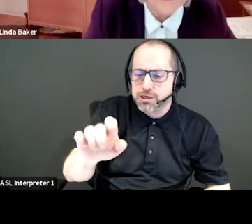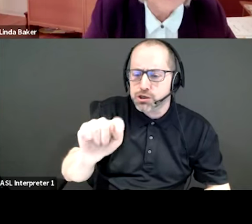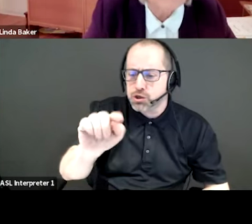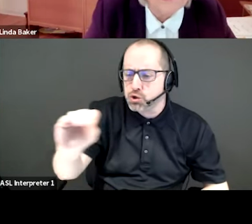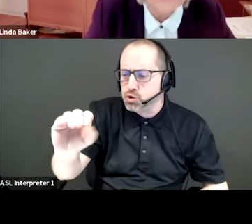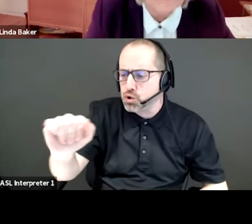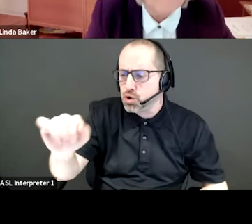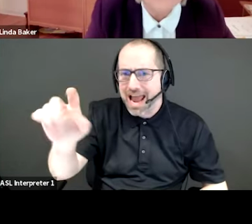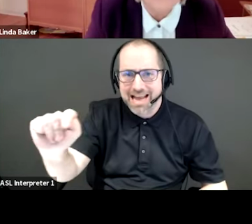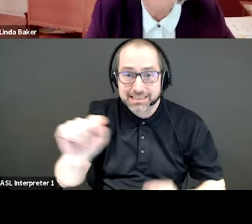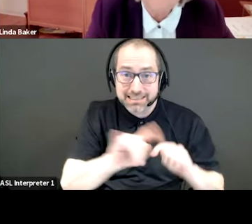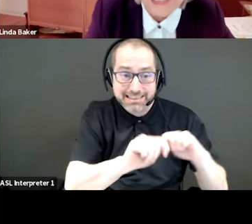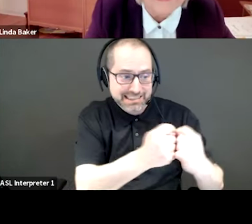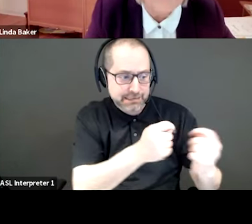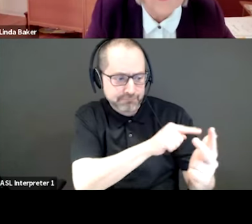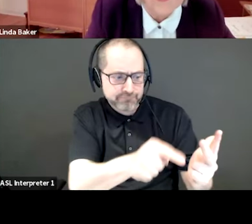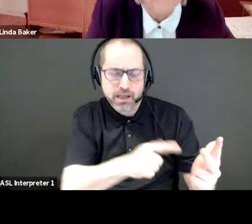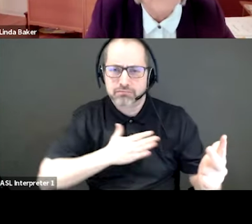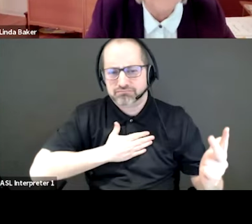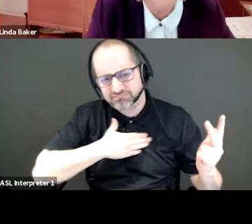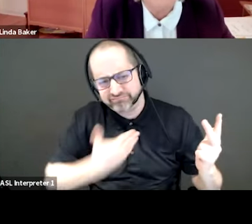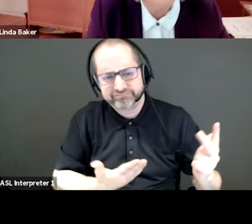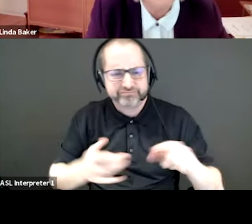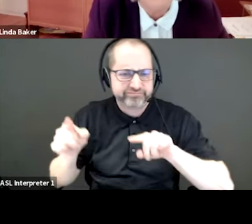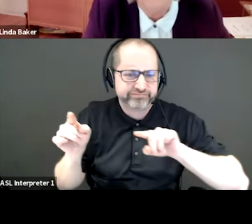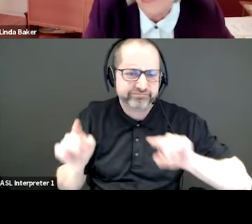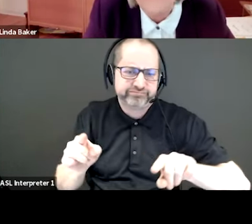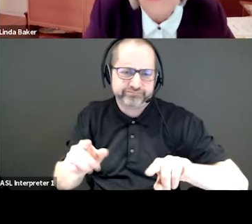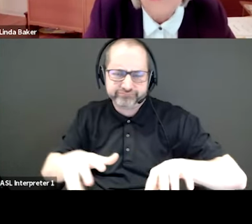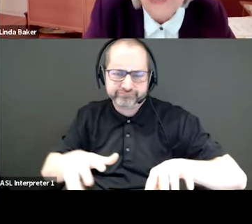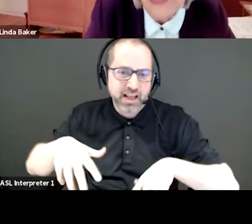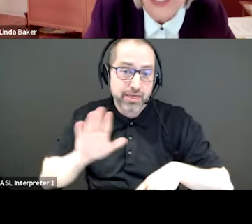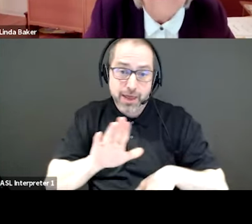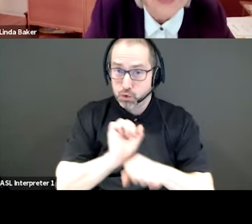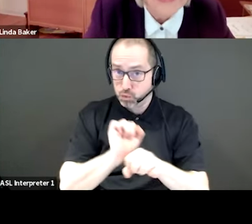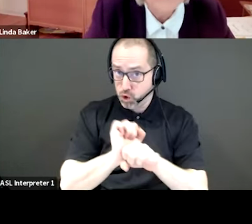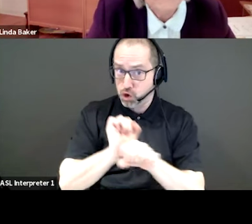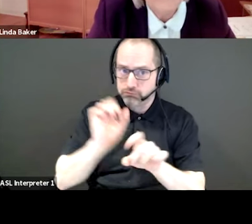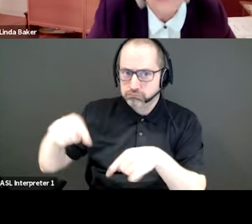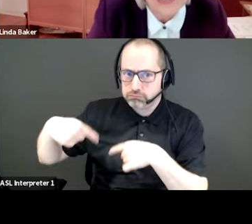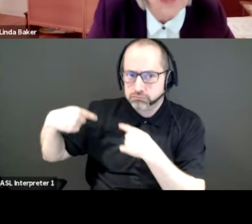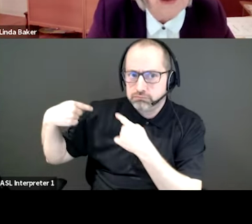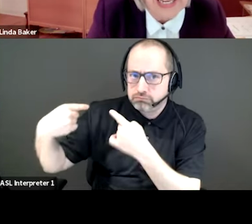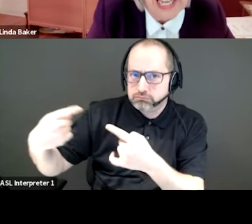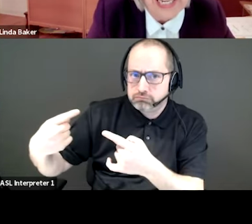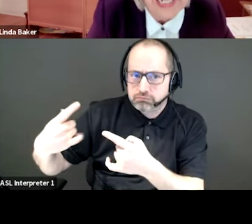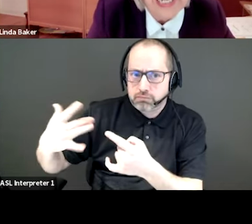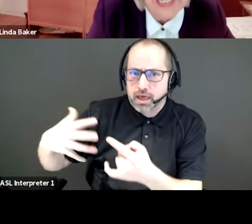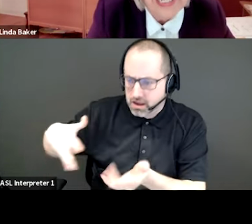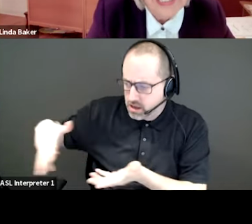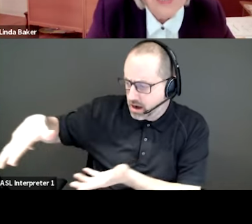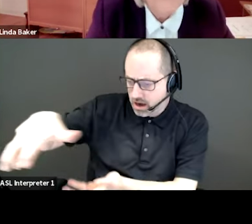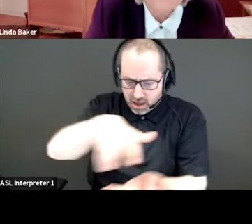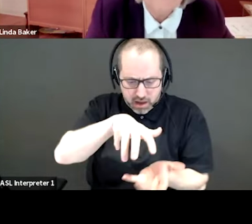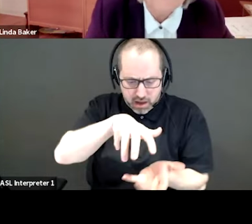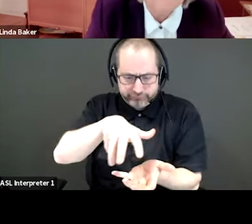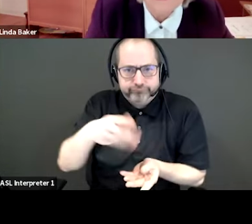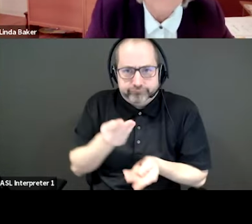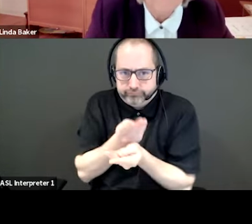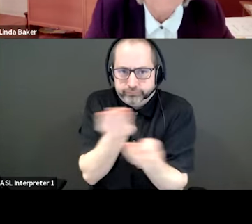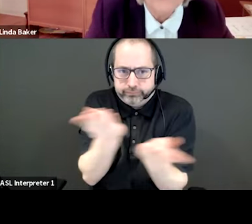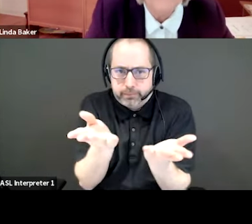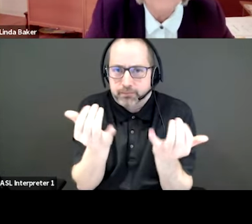agreed to put some of the amazing work of their multi-year national initiative into this spotlight. Their